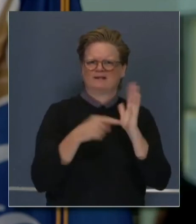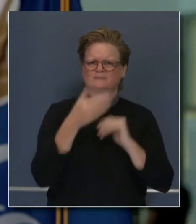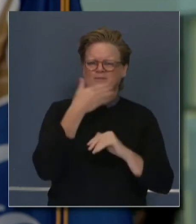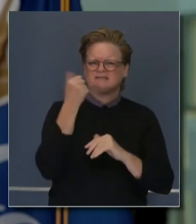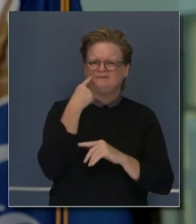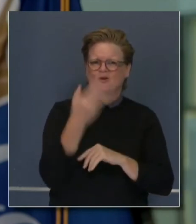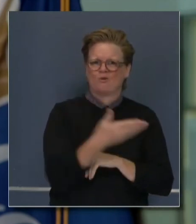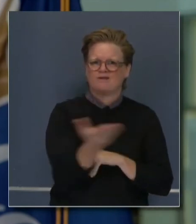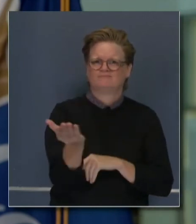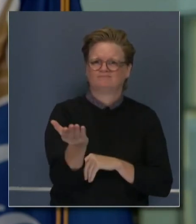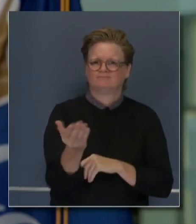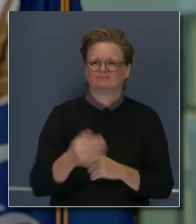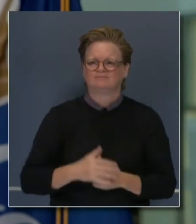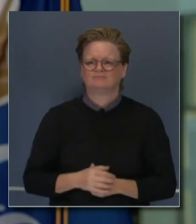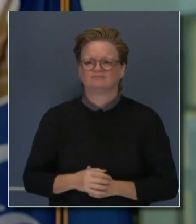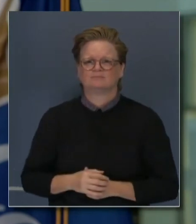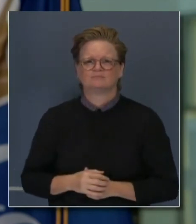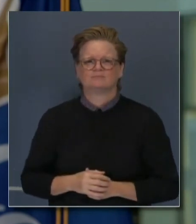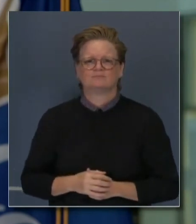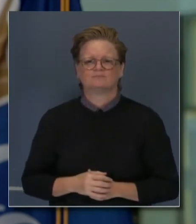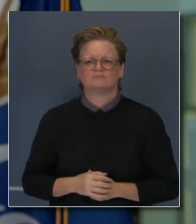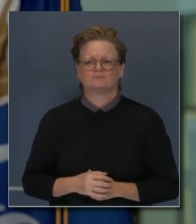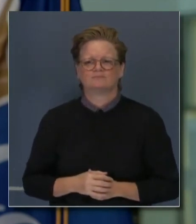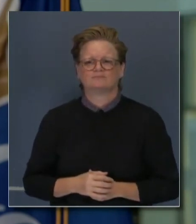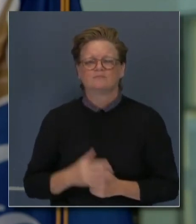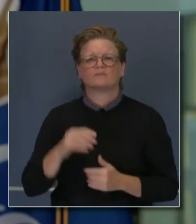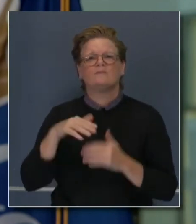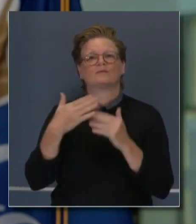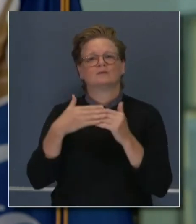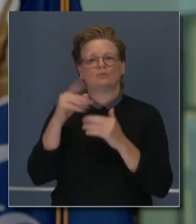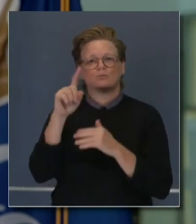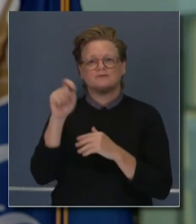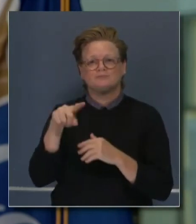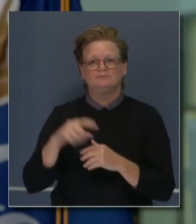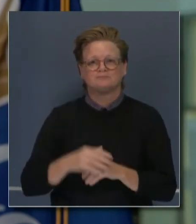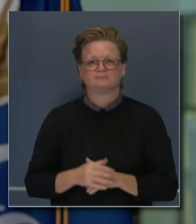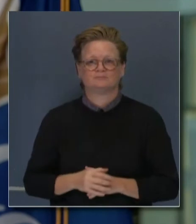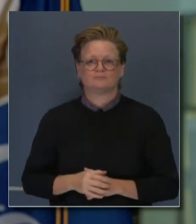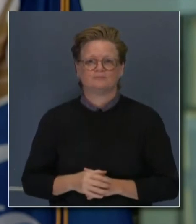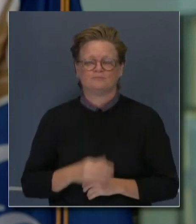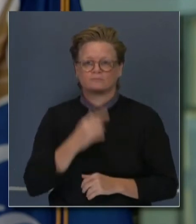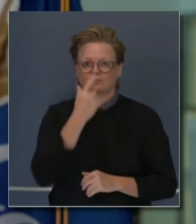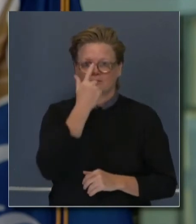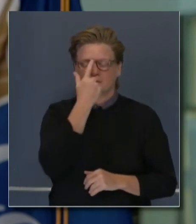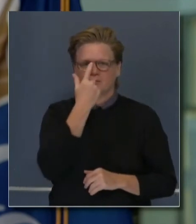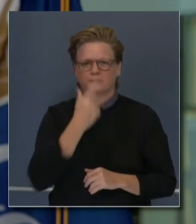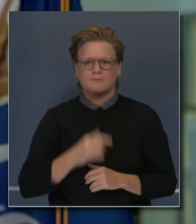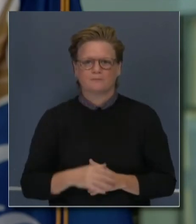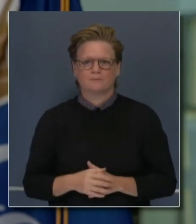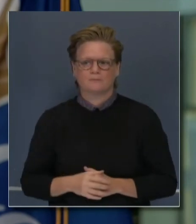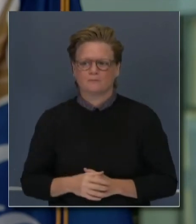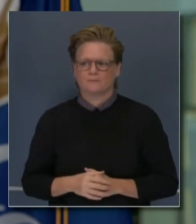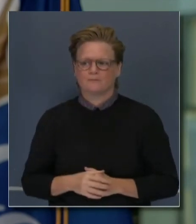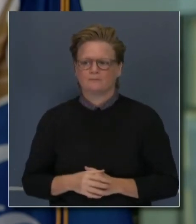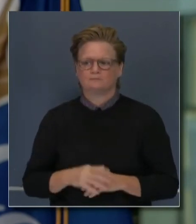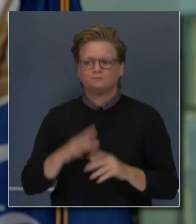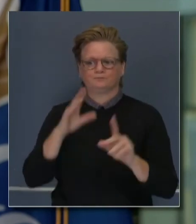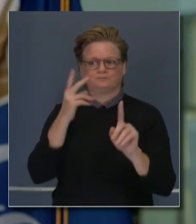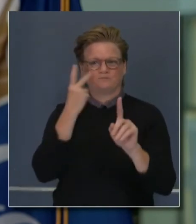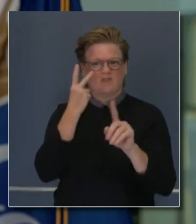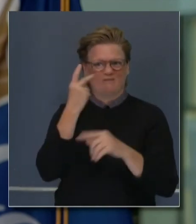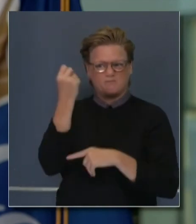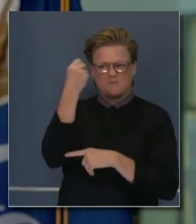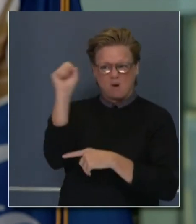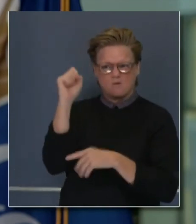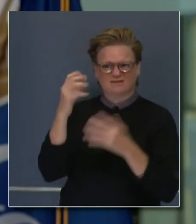Hi, Governor. Thanks for taking my call. First off, we had an evening of protests in Sacramento